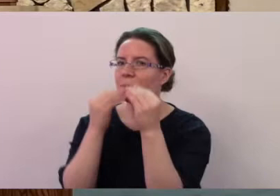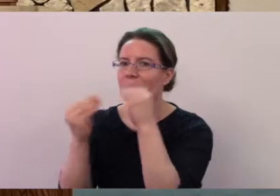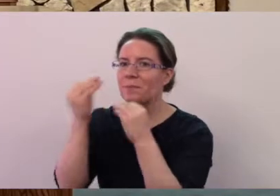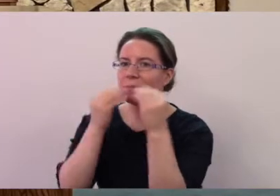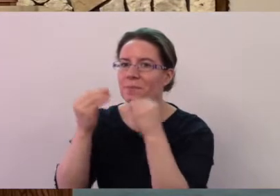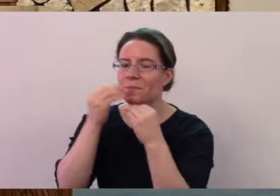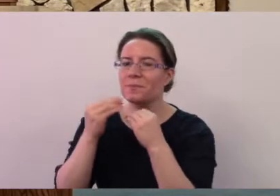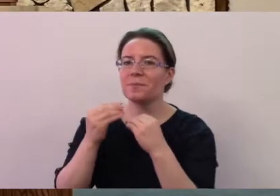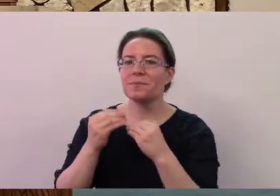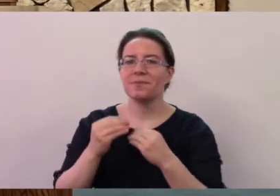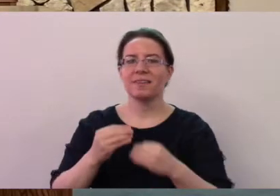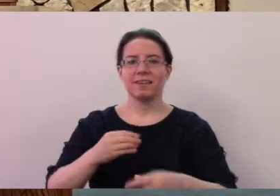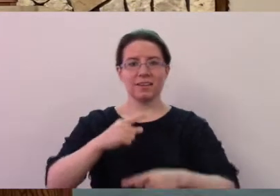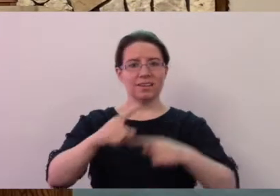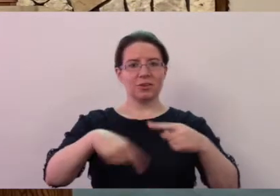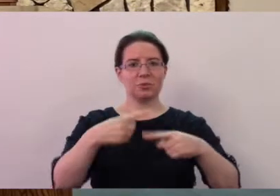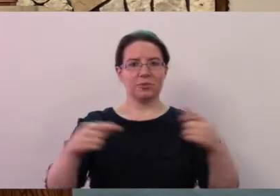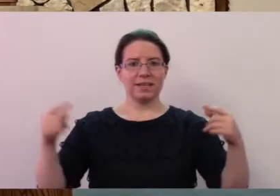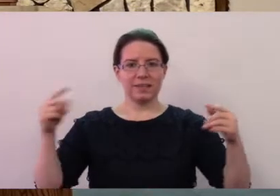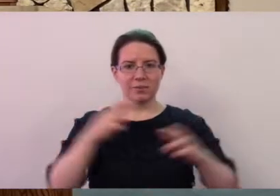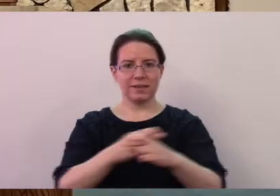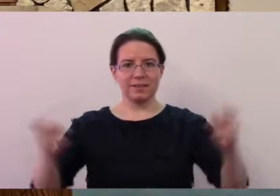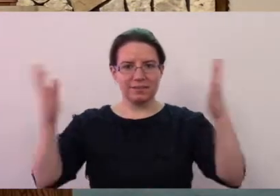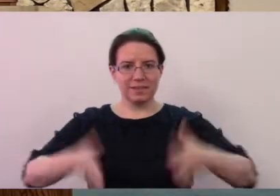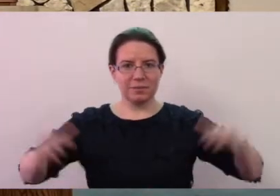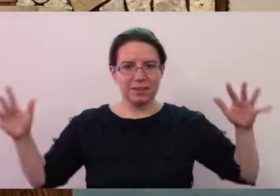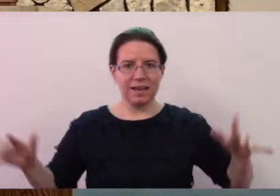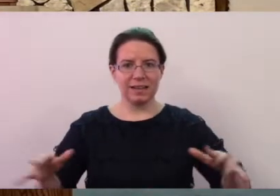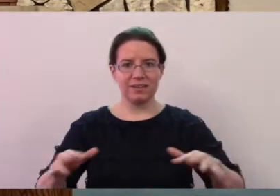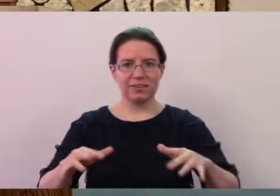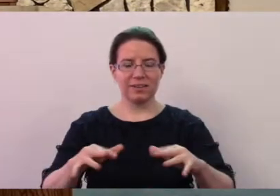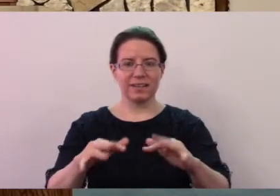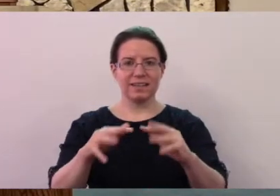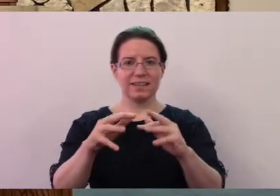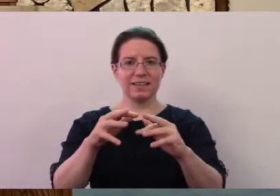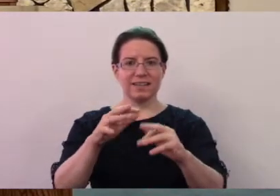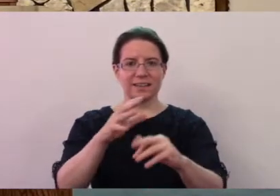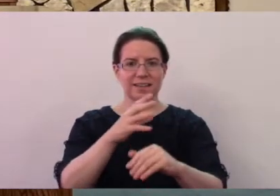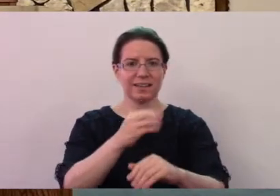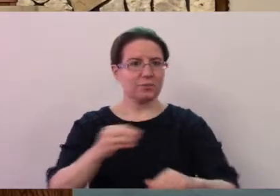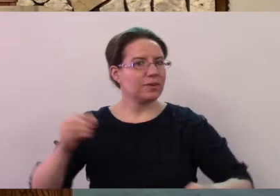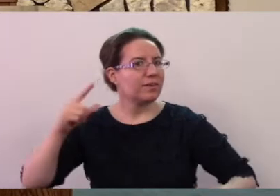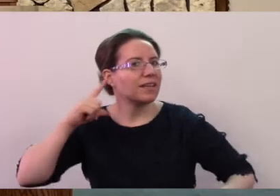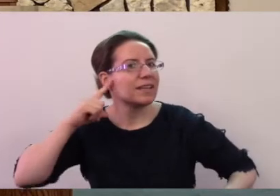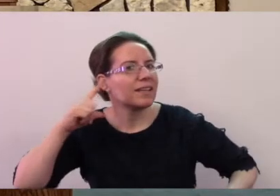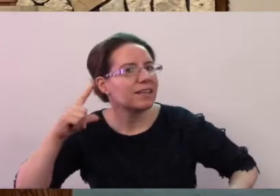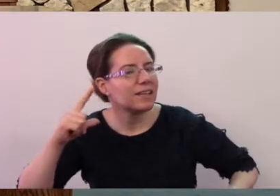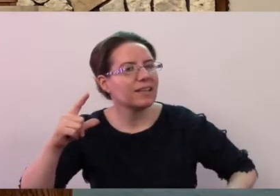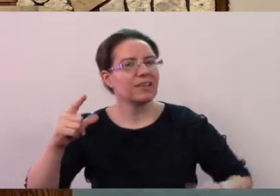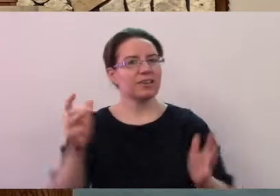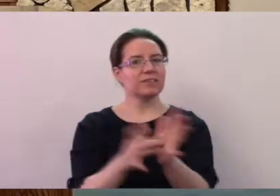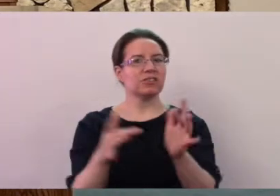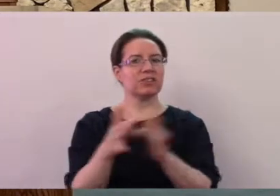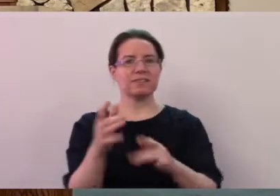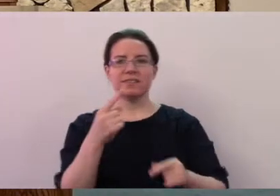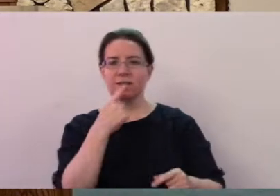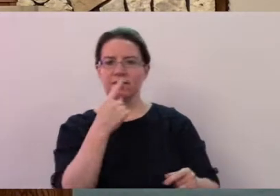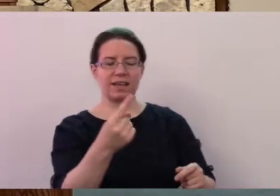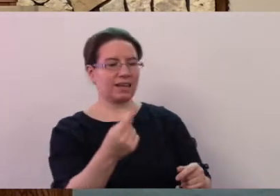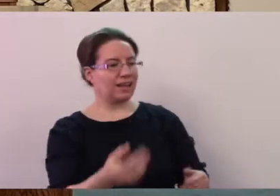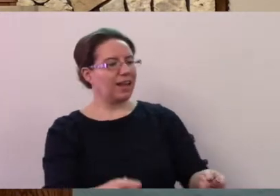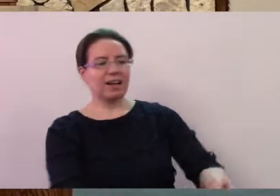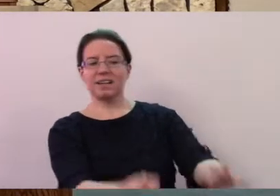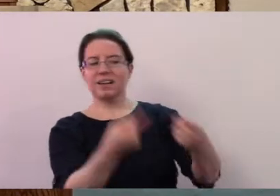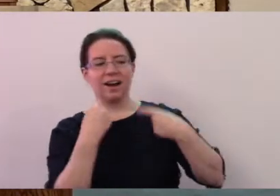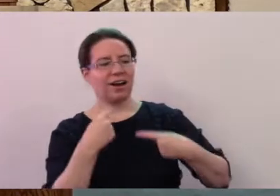the redeemed are gathering in. Hallelujah. And we'll hear his invitation. Come ye blessed